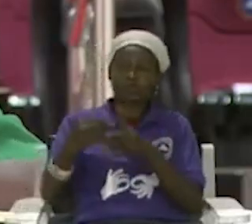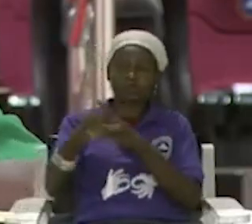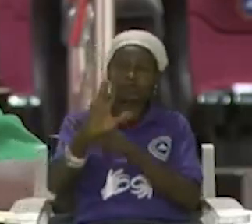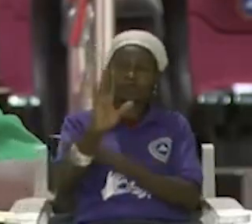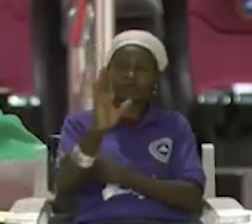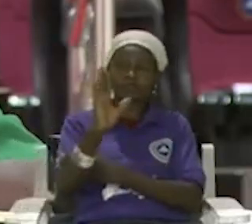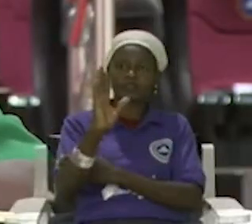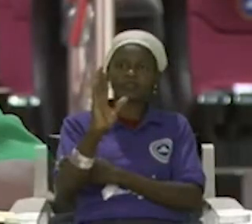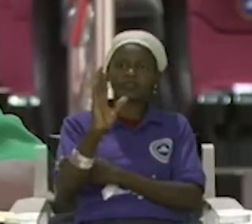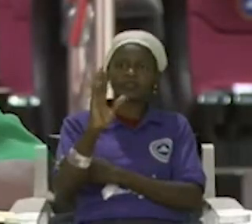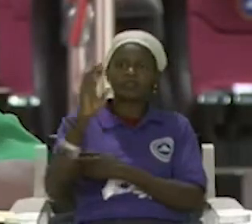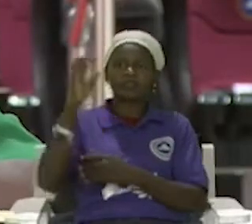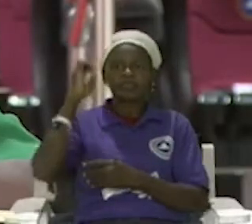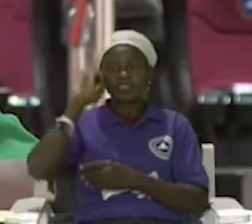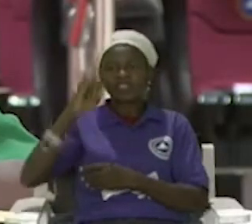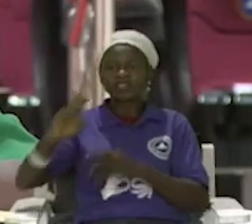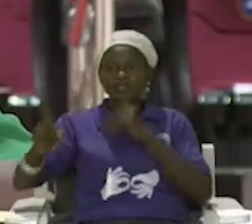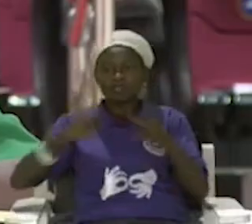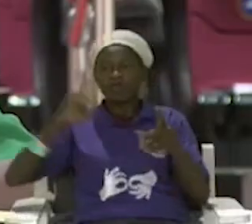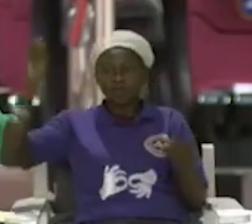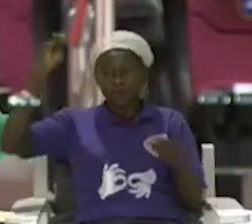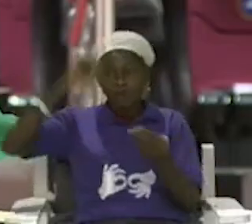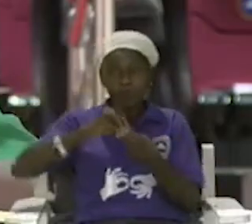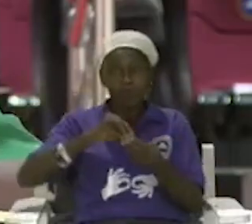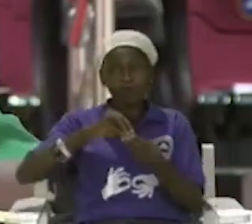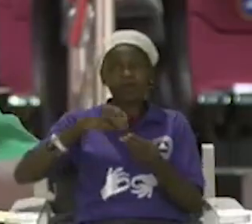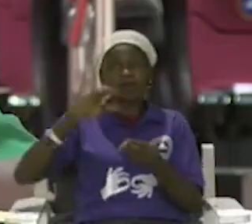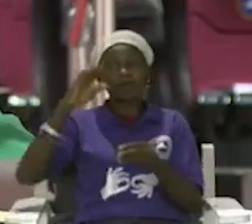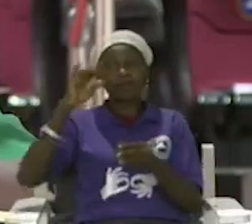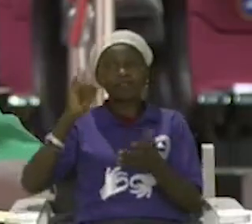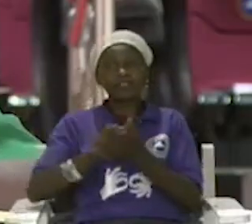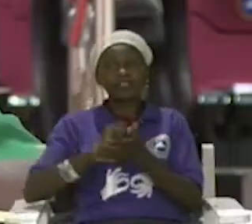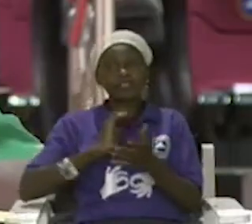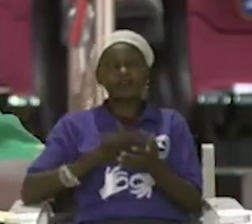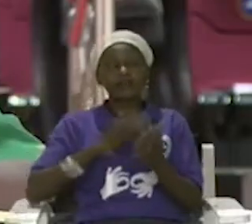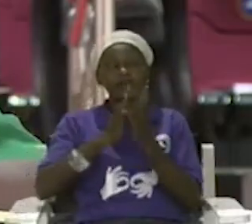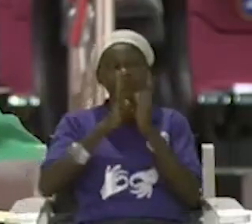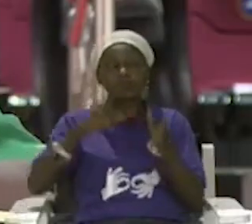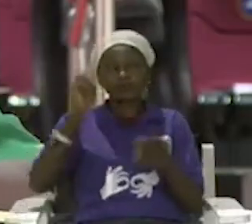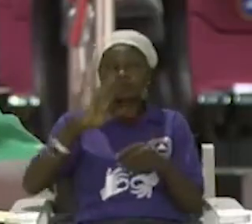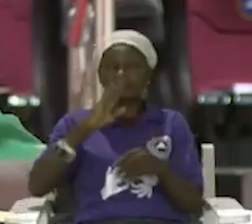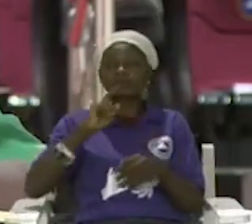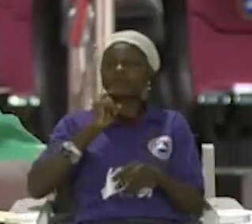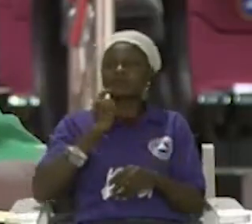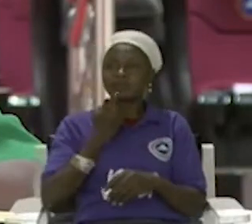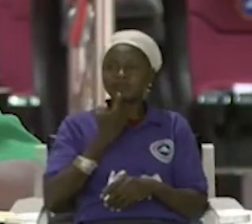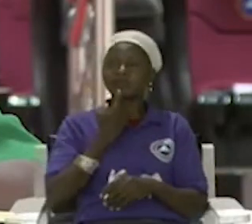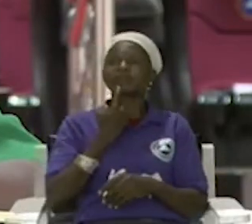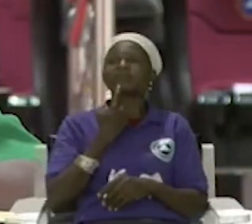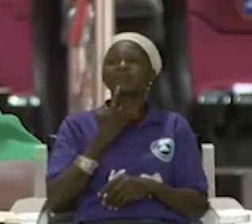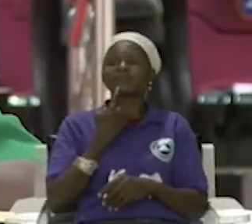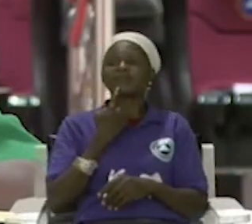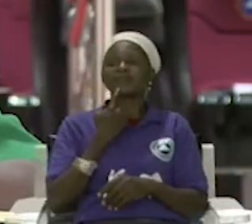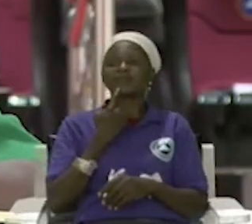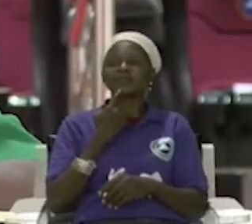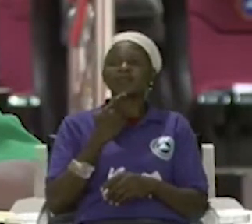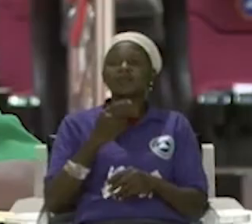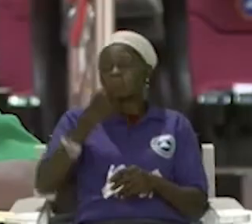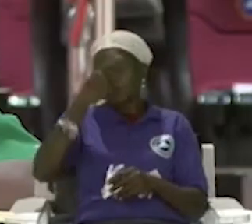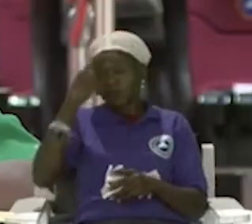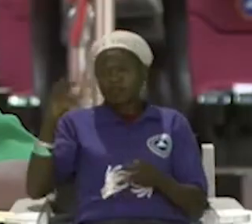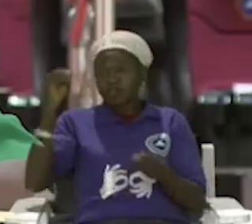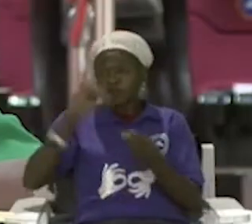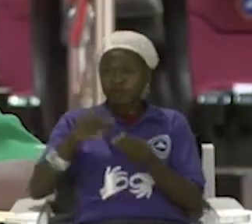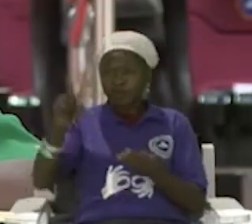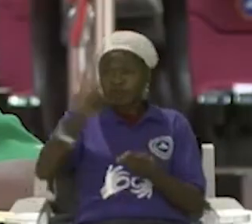He emphasized that our prayer must be fervent, because the more you